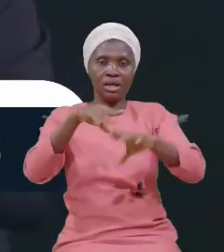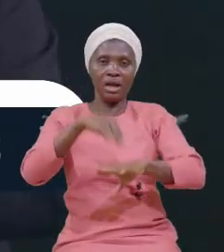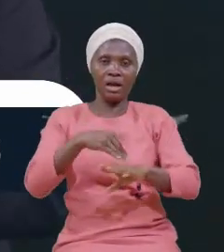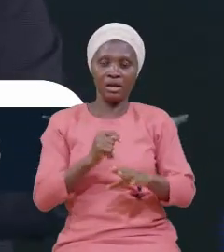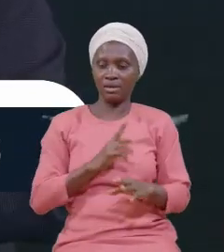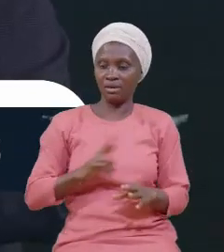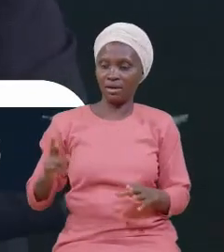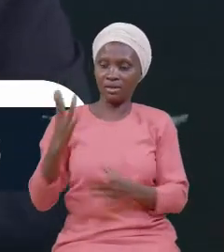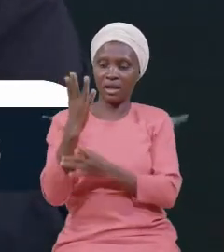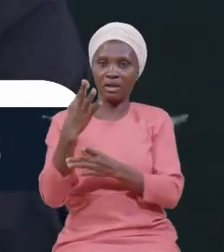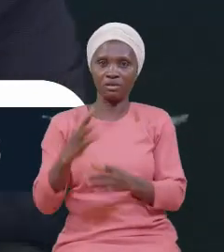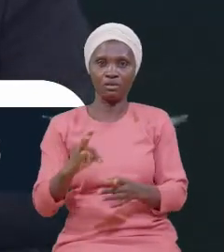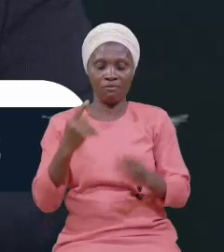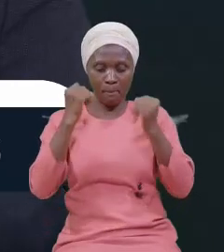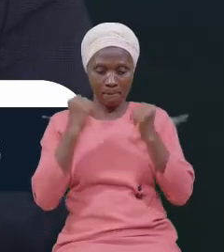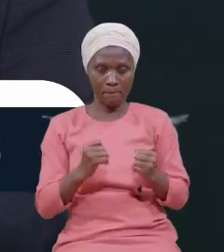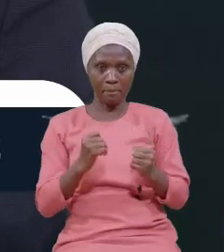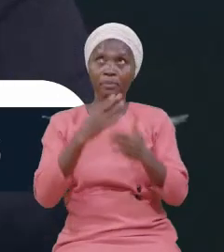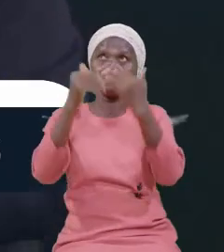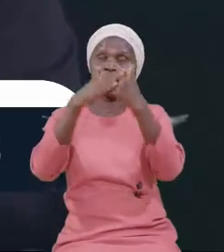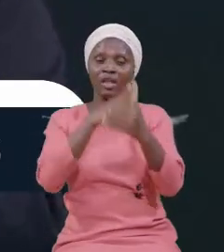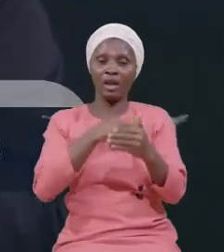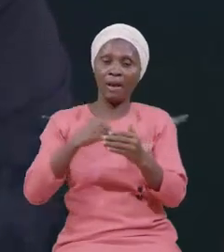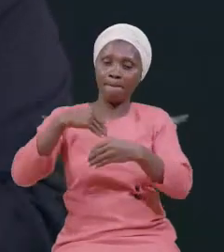makes intercession for everyone. Verse